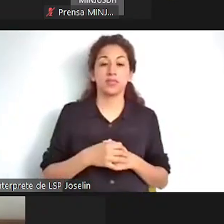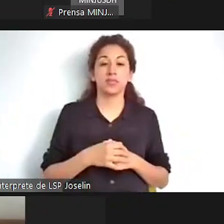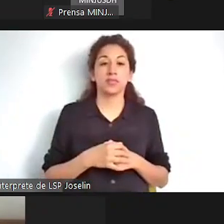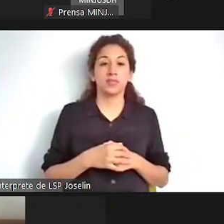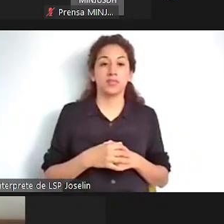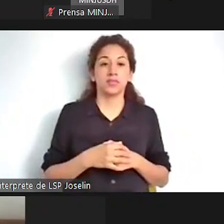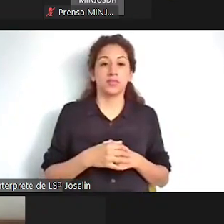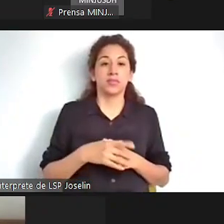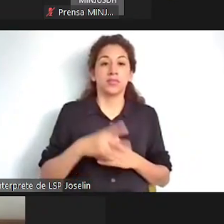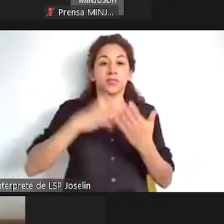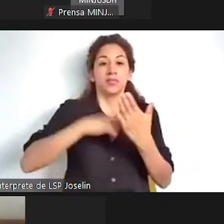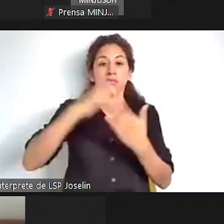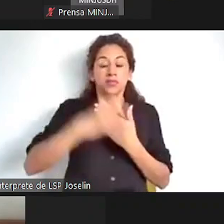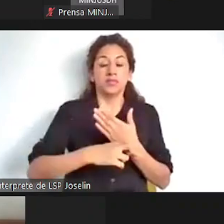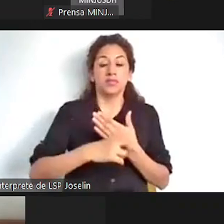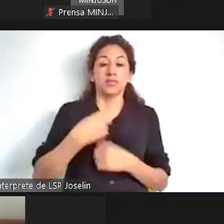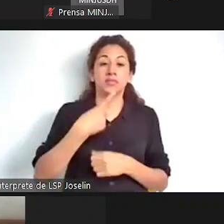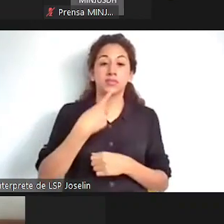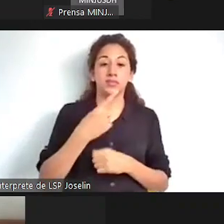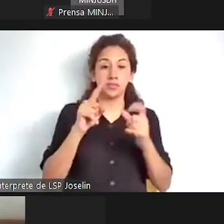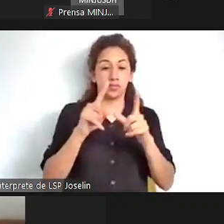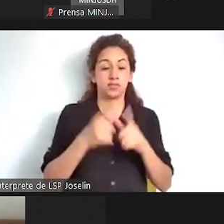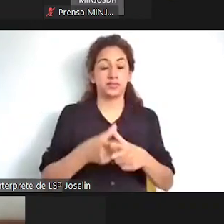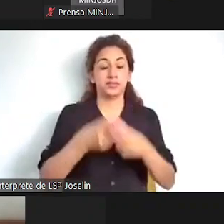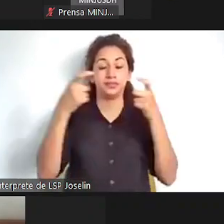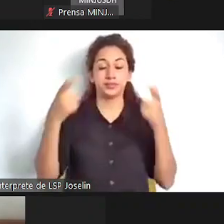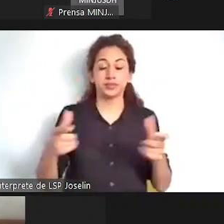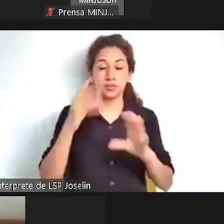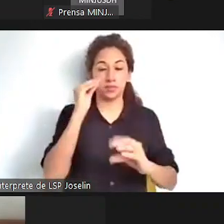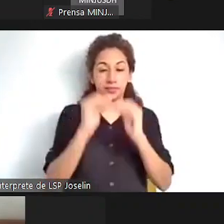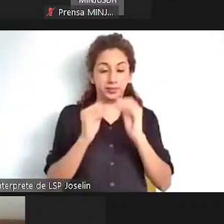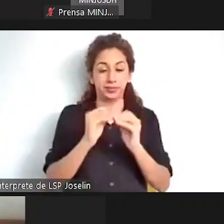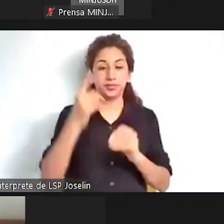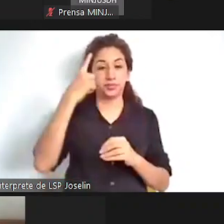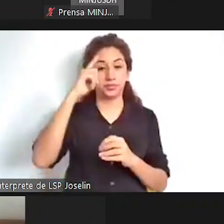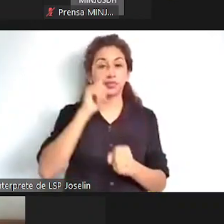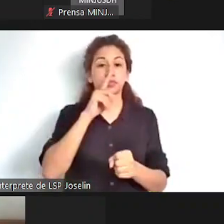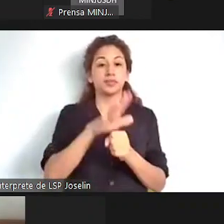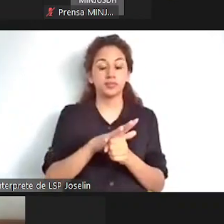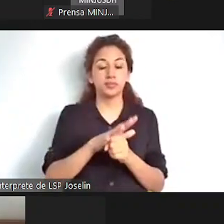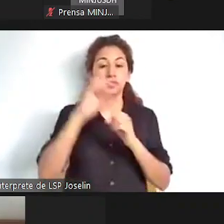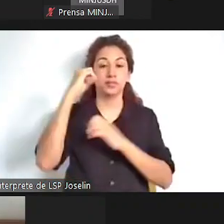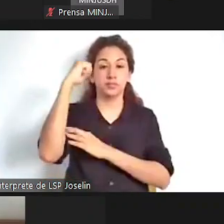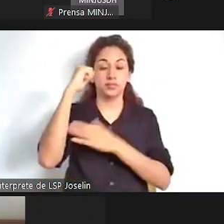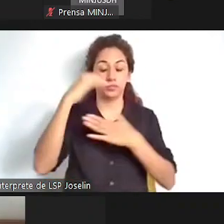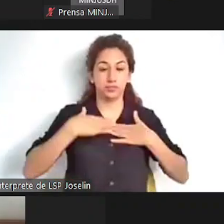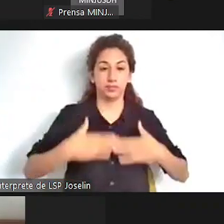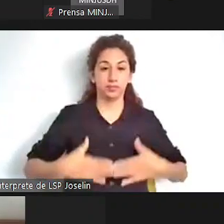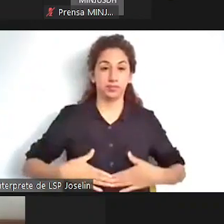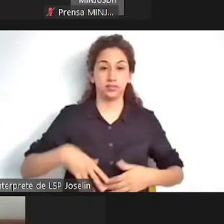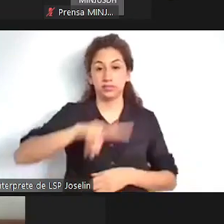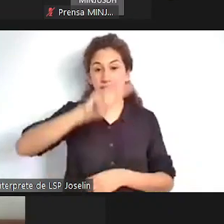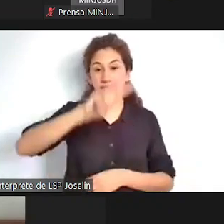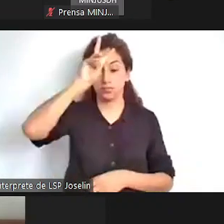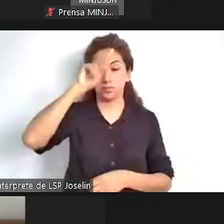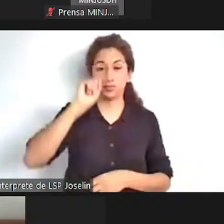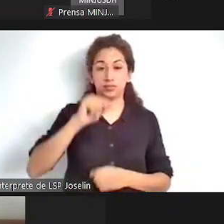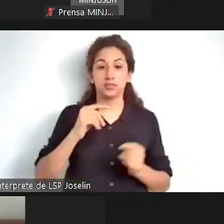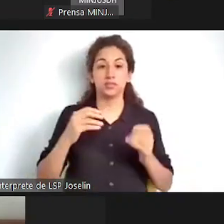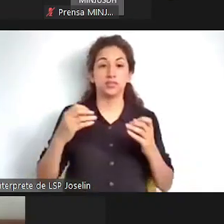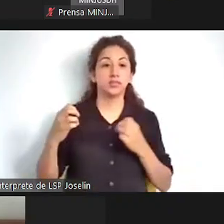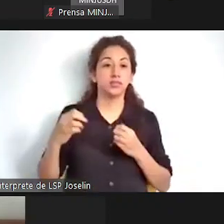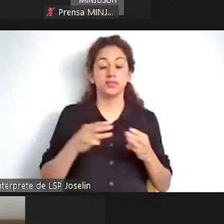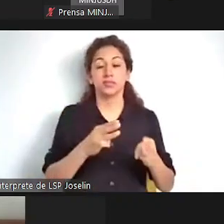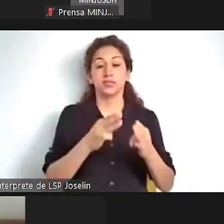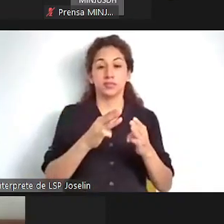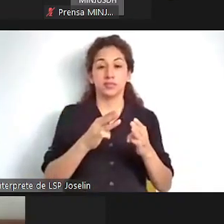although it is true that the plant considers as a one item right to engage on human rights